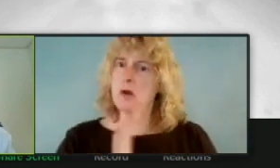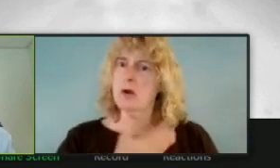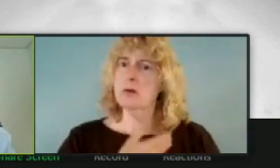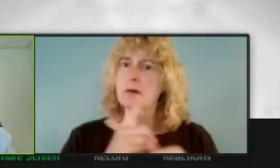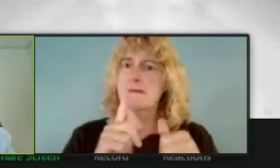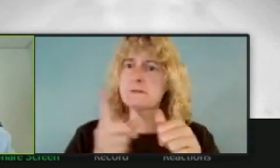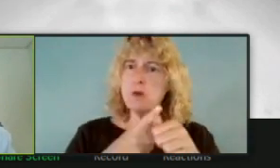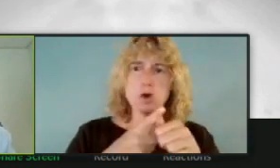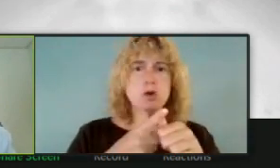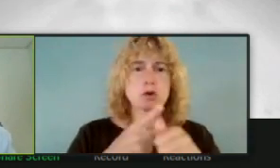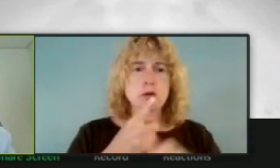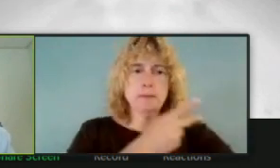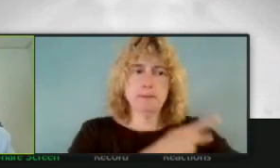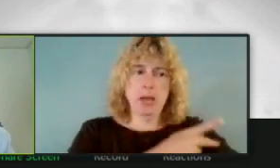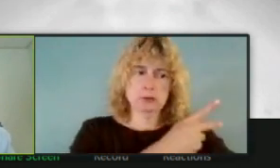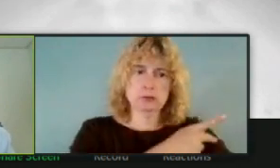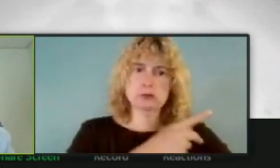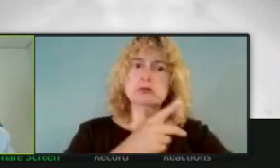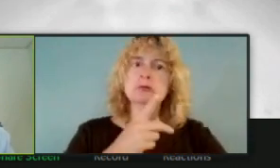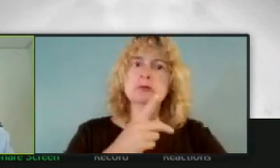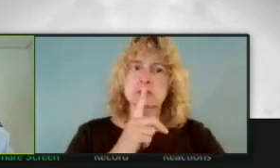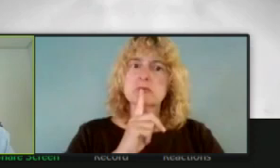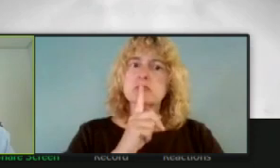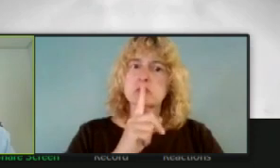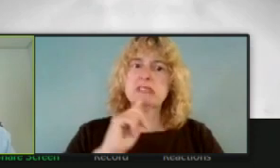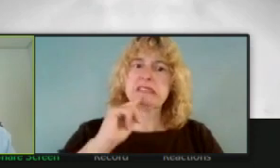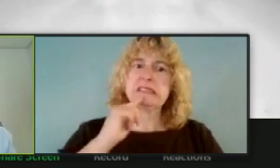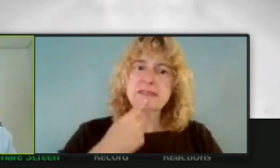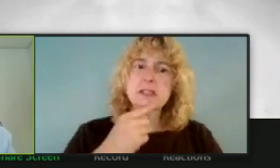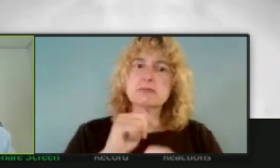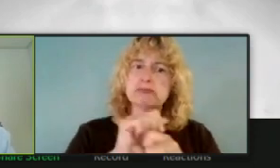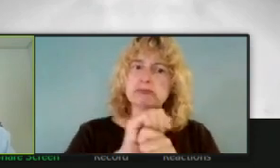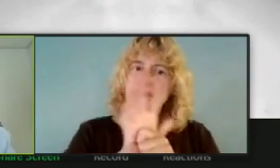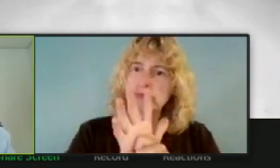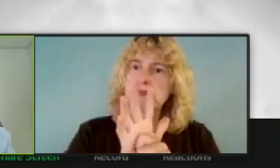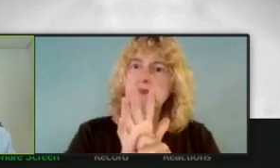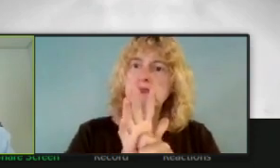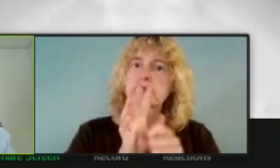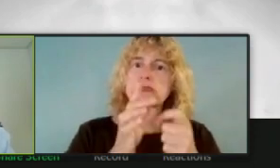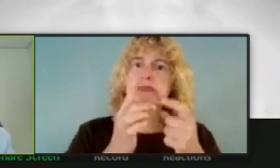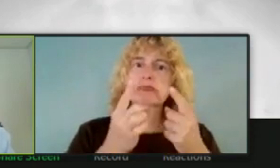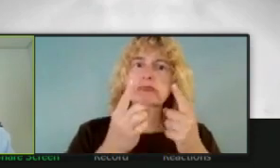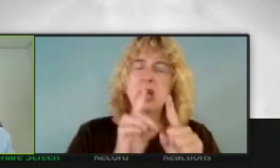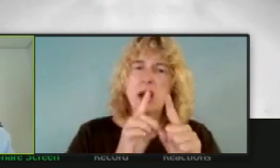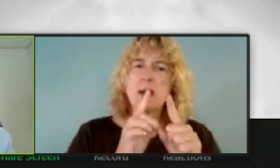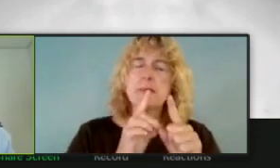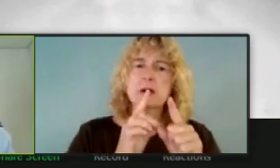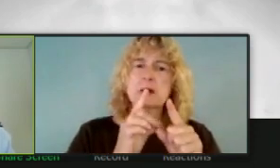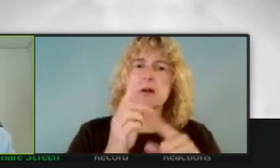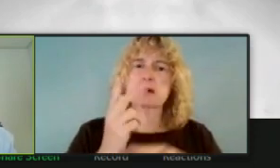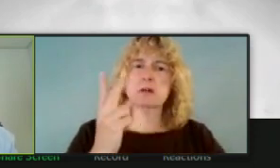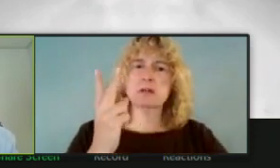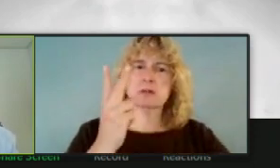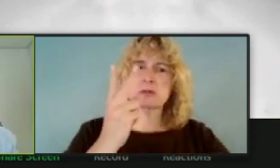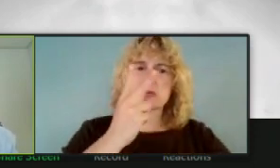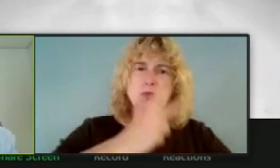care of with severe COVID-19 that developed over the next 2 days, it was again shocking from everything we had heard, both in